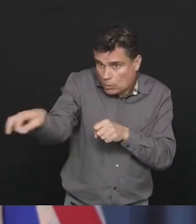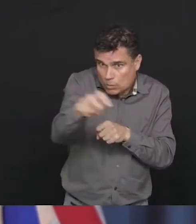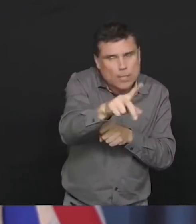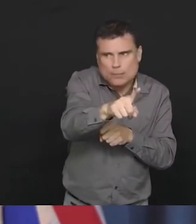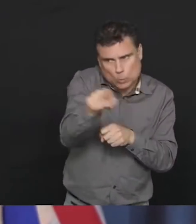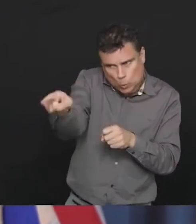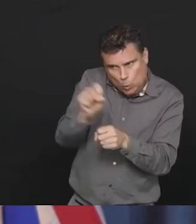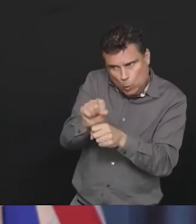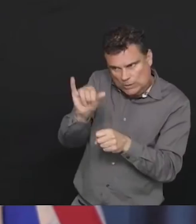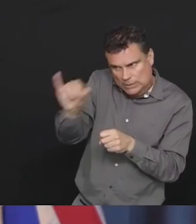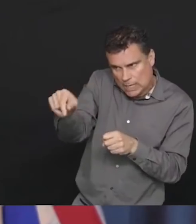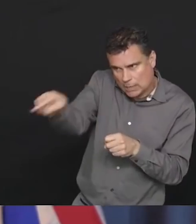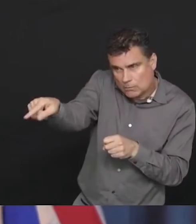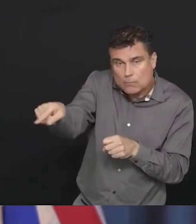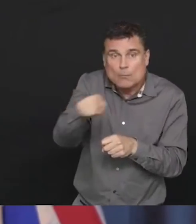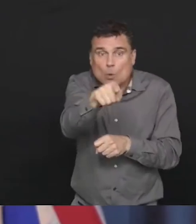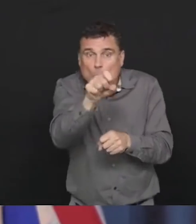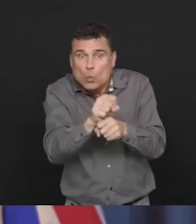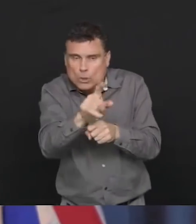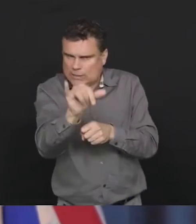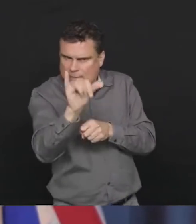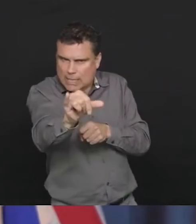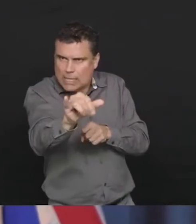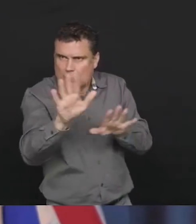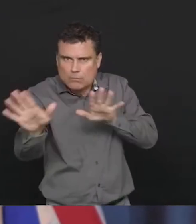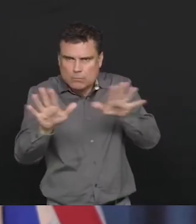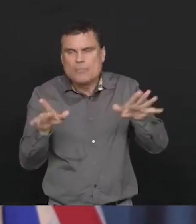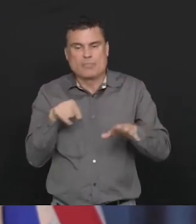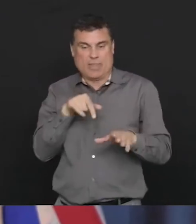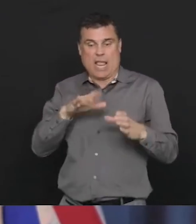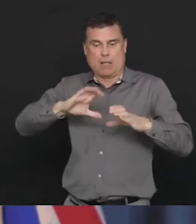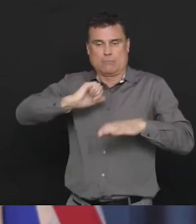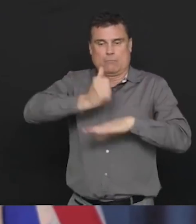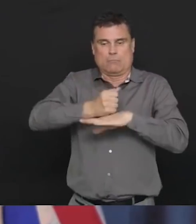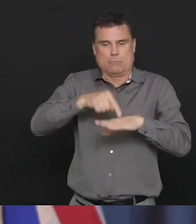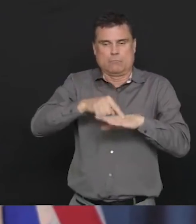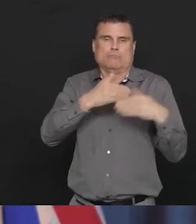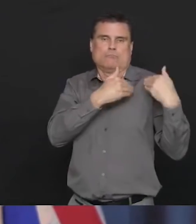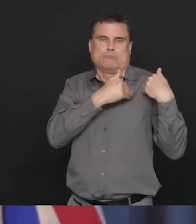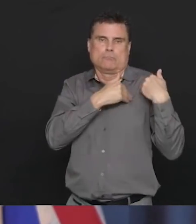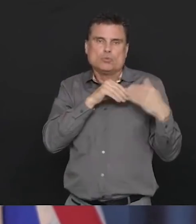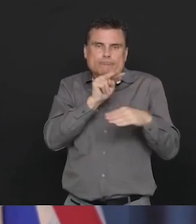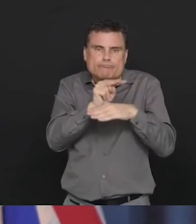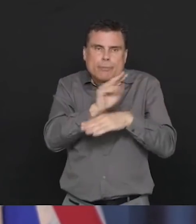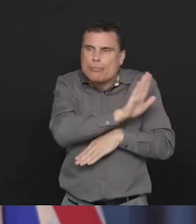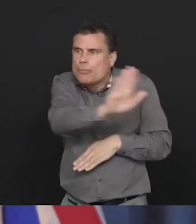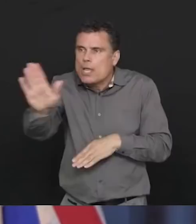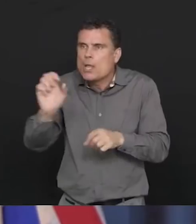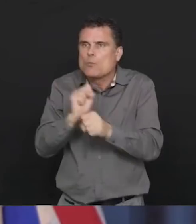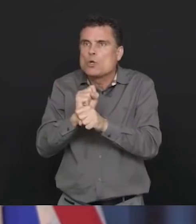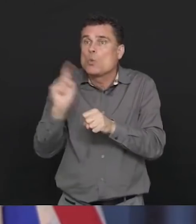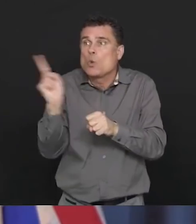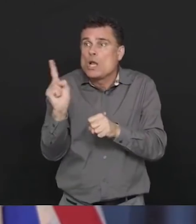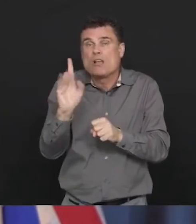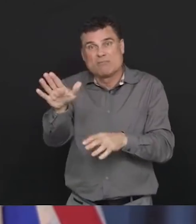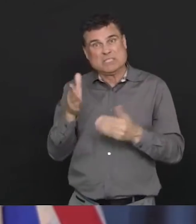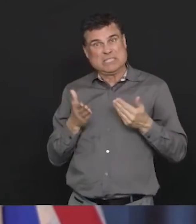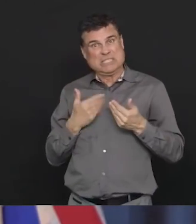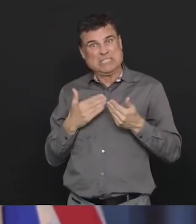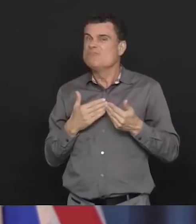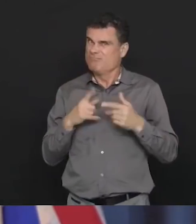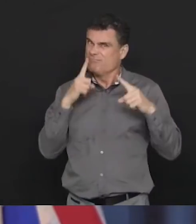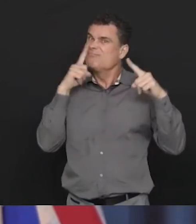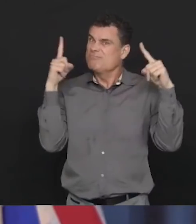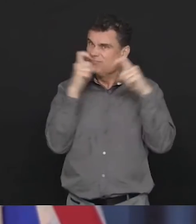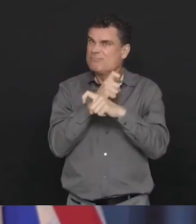of contracts and employees, and we need to make sure that it's done in a way that doesn't disadvantage